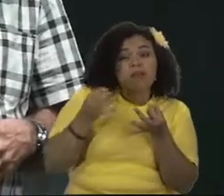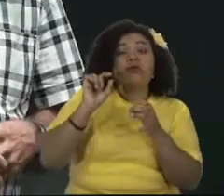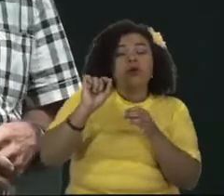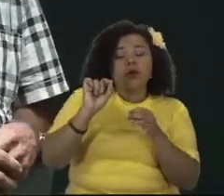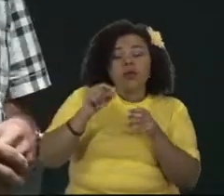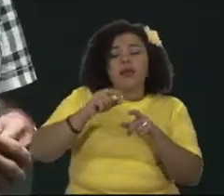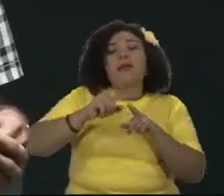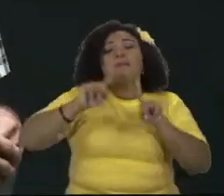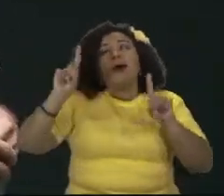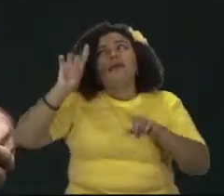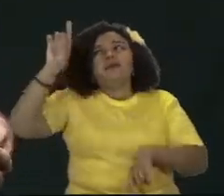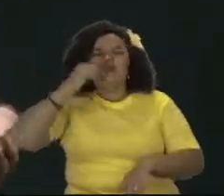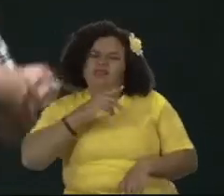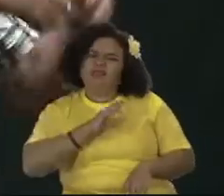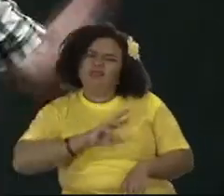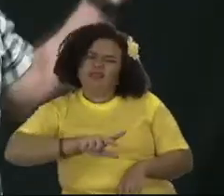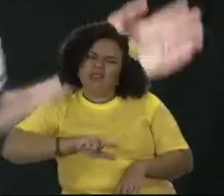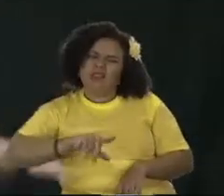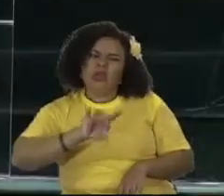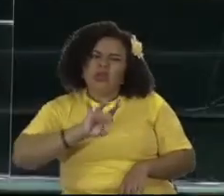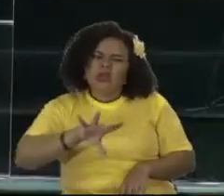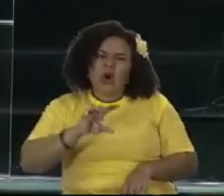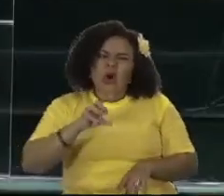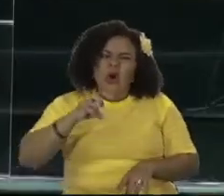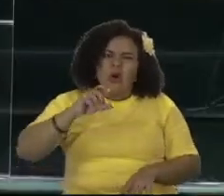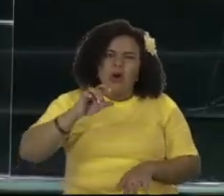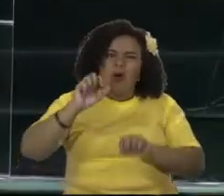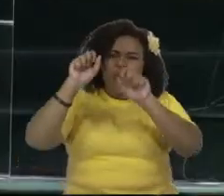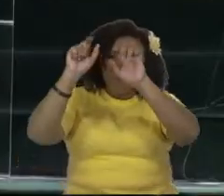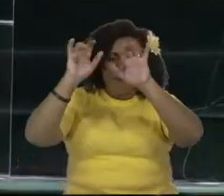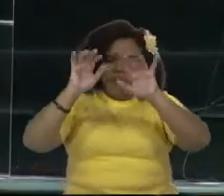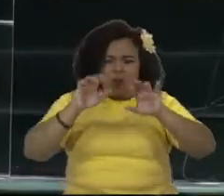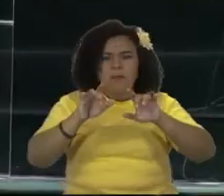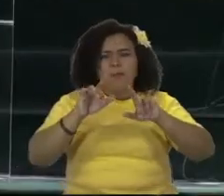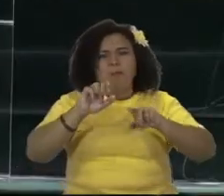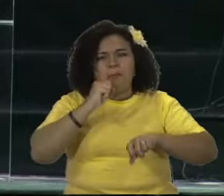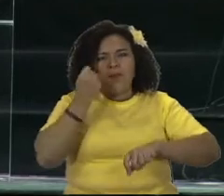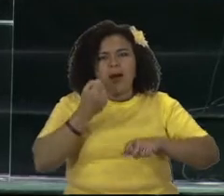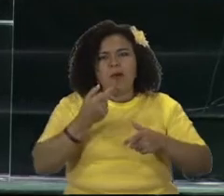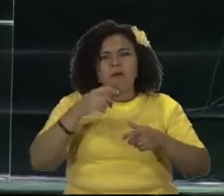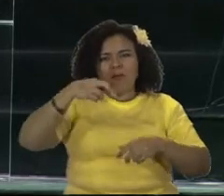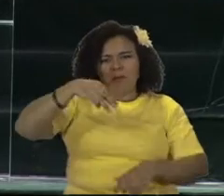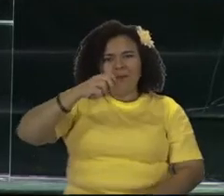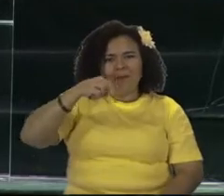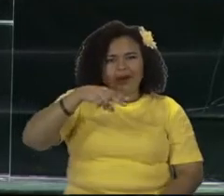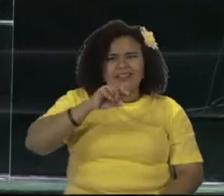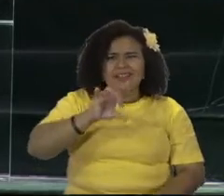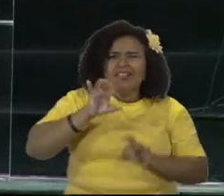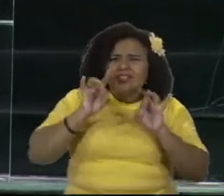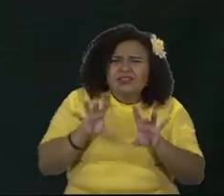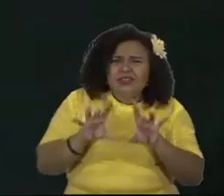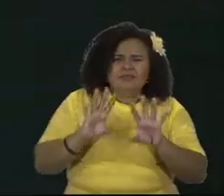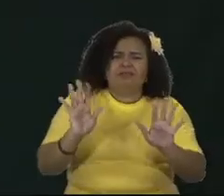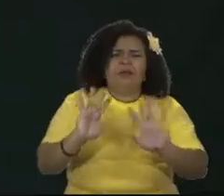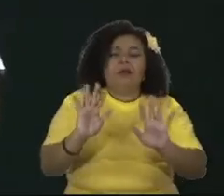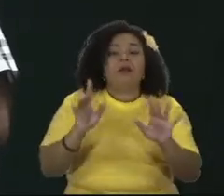But God wants variety. That's why He made many kinds of food that give us joy.